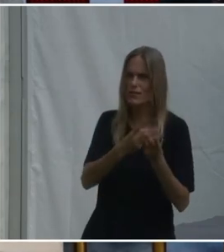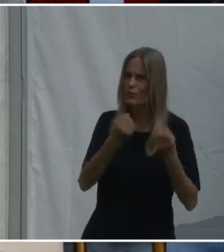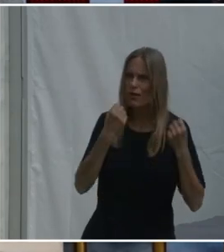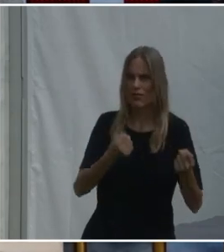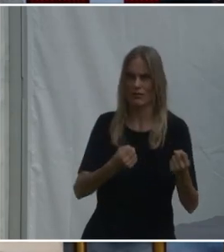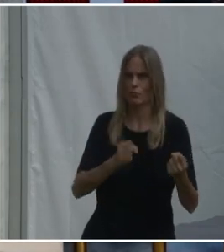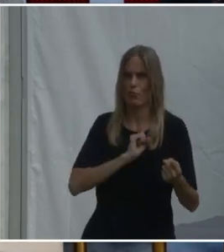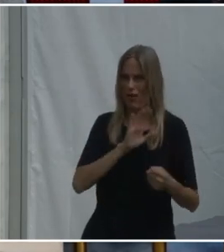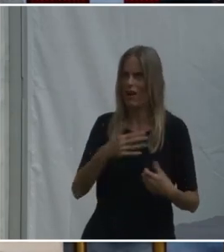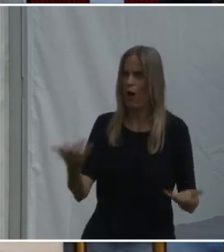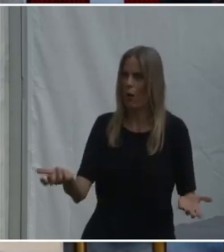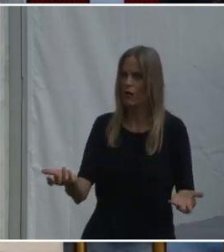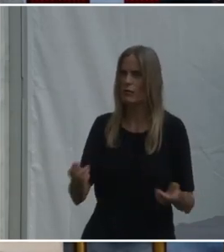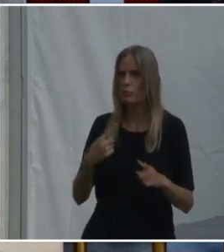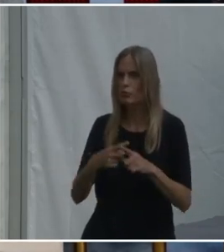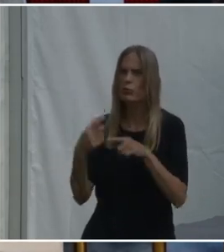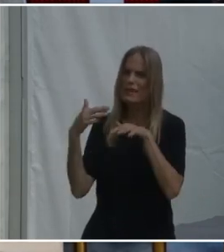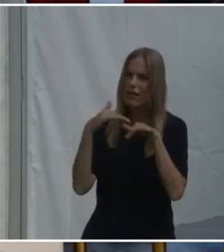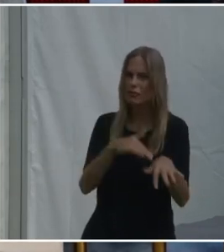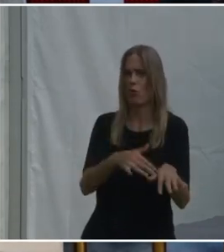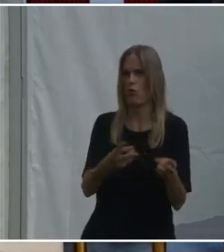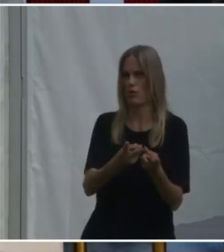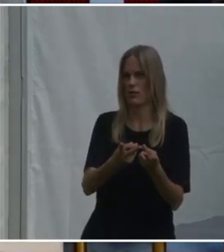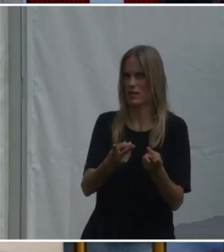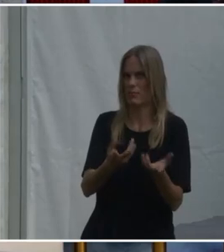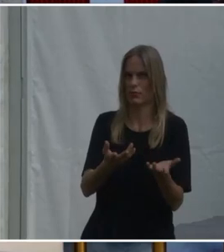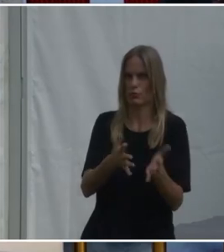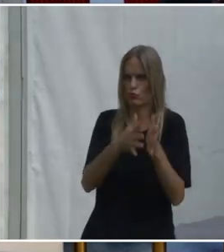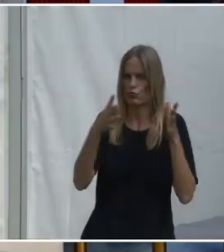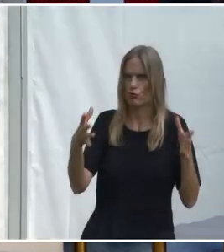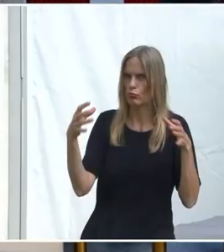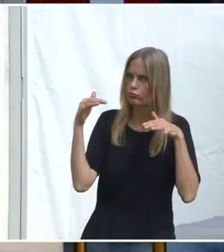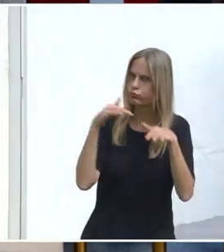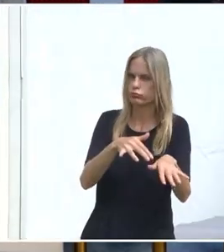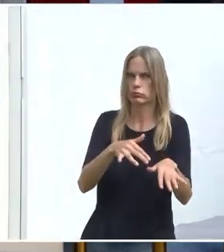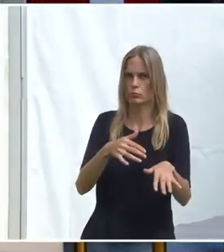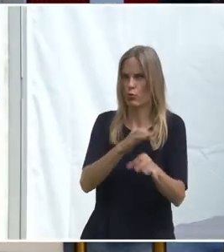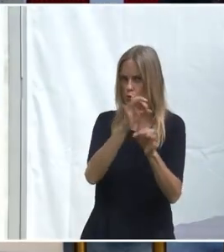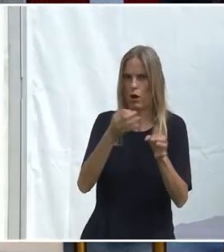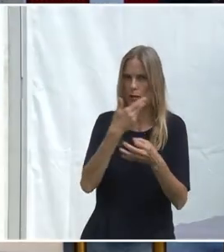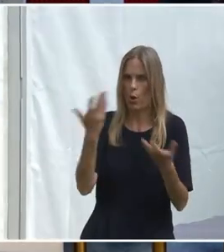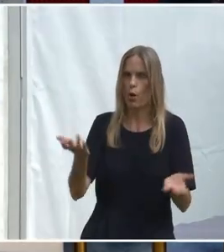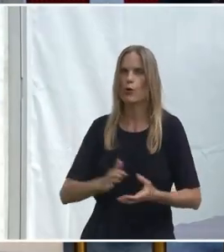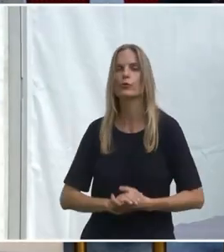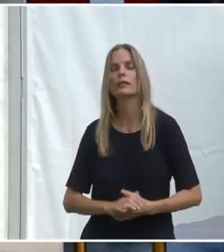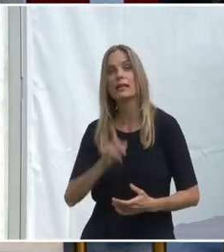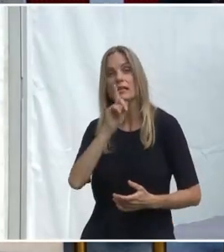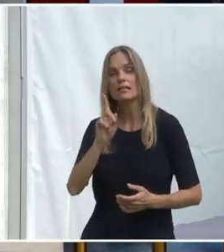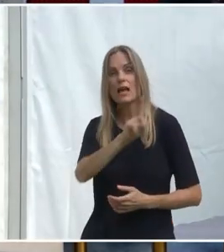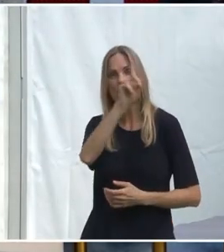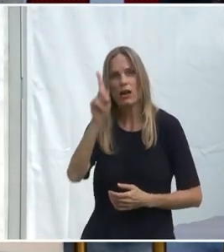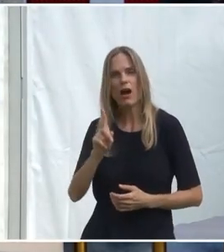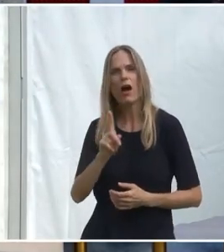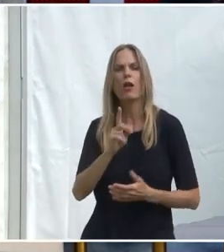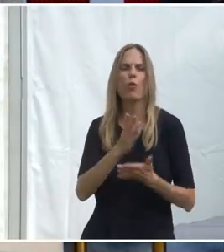of migration, the difference, you know, people coming from rural communities without literacy. At the same time, you have people